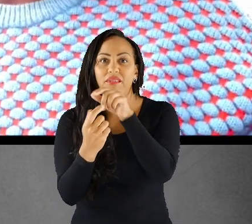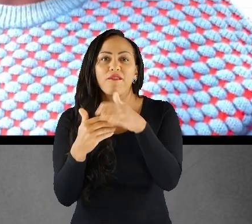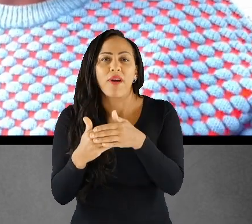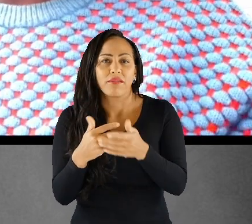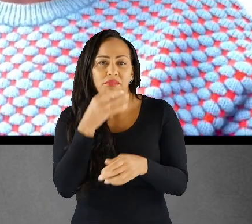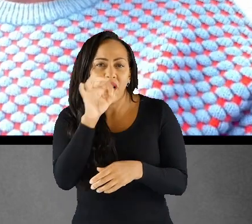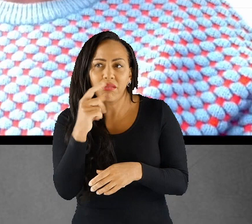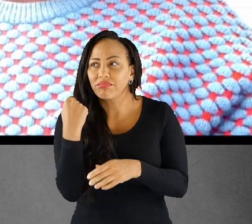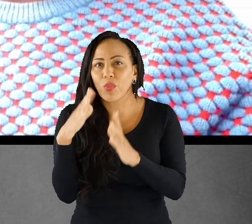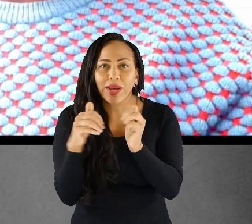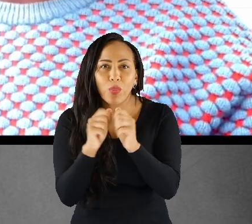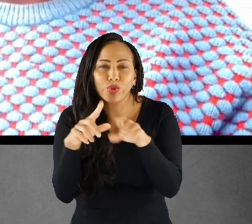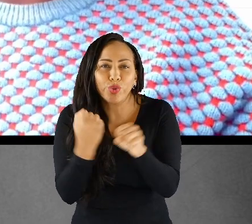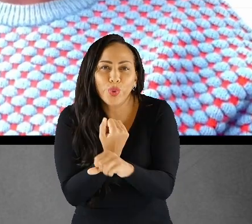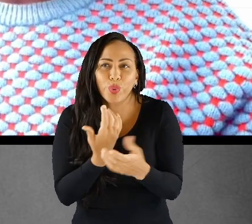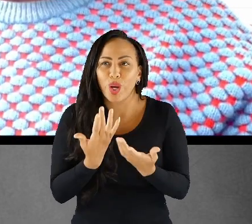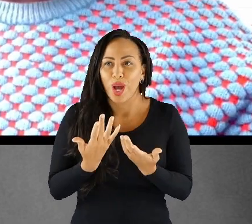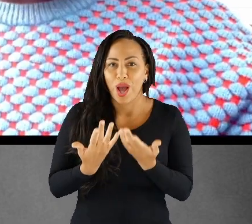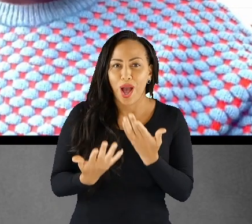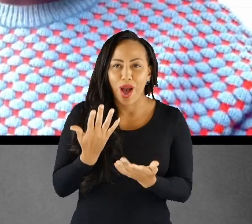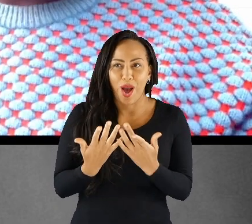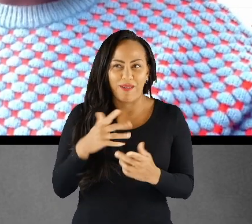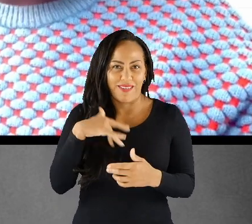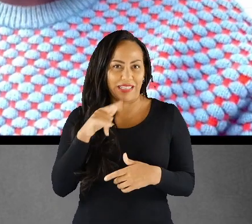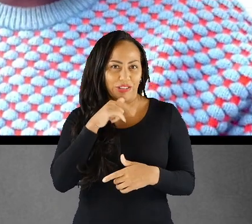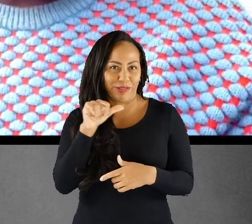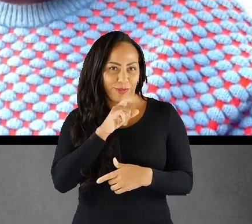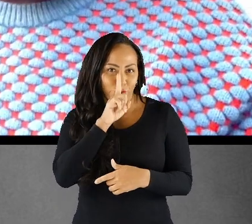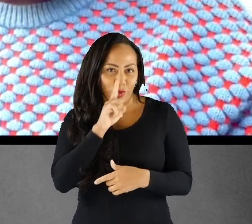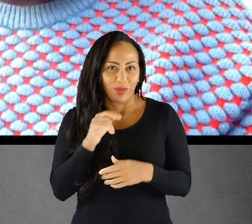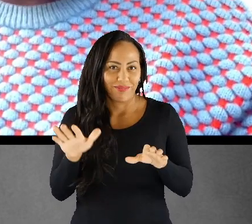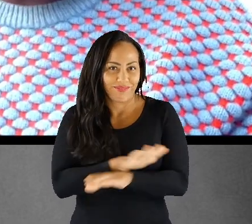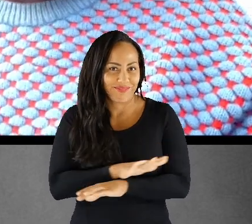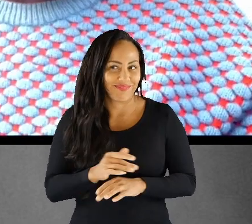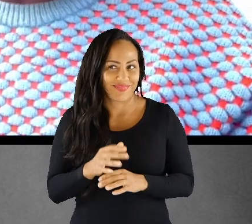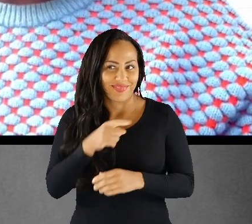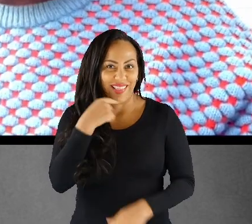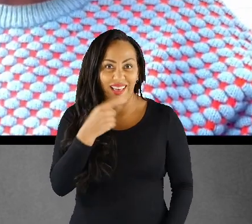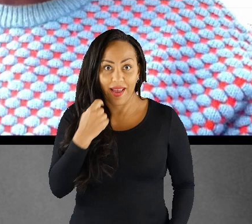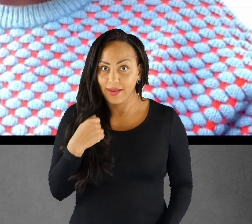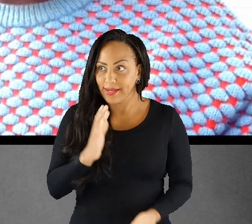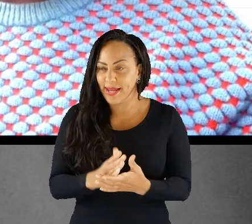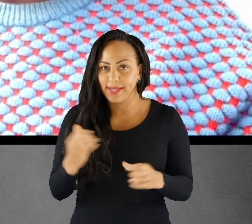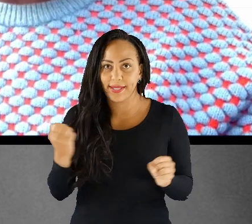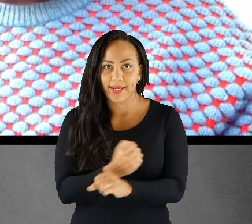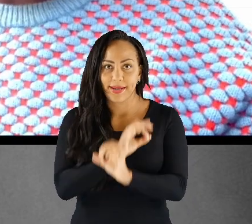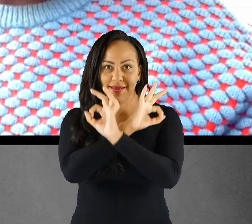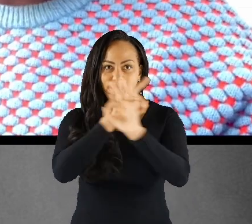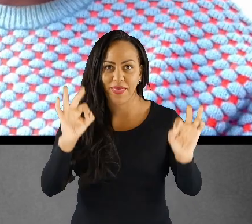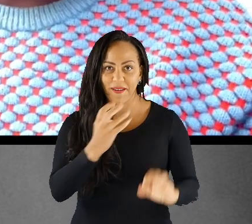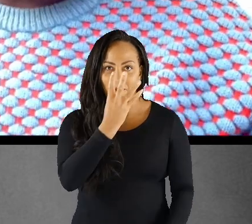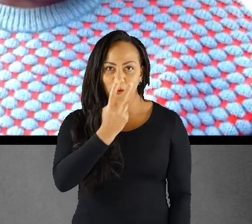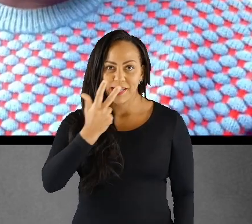or they go, "What did you do at the weekend?" And I'm like, "Oh, you must have to lie because you can't say." I literally did nothing for